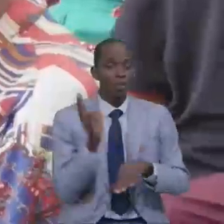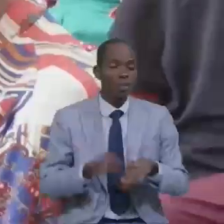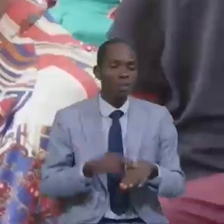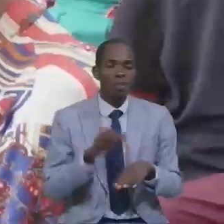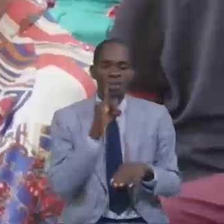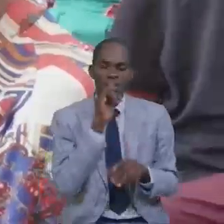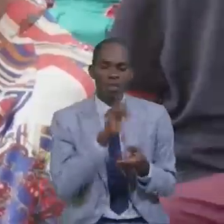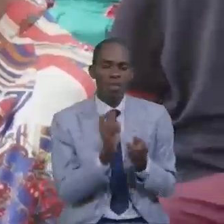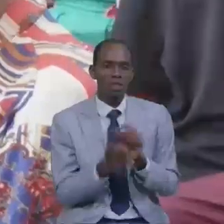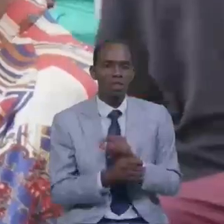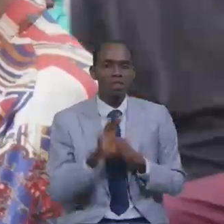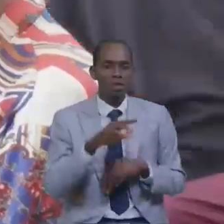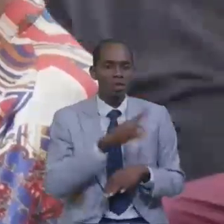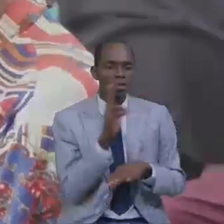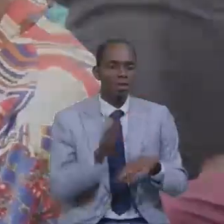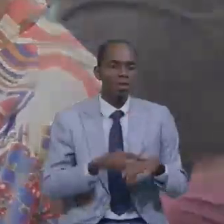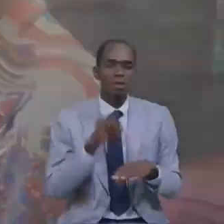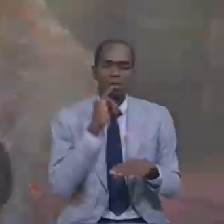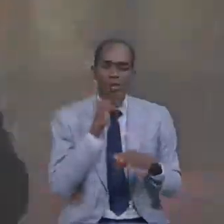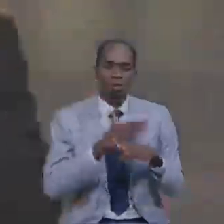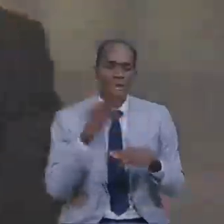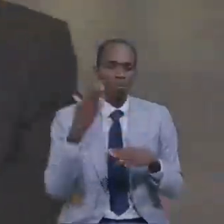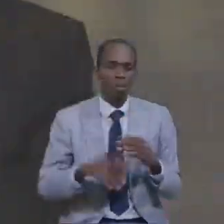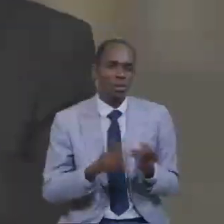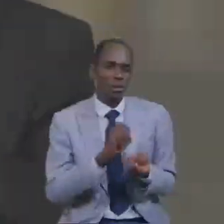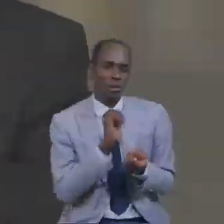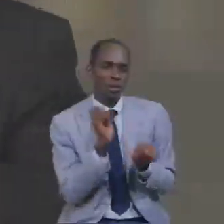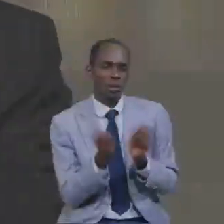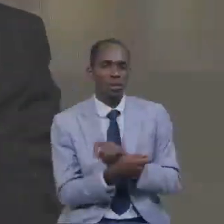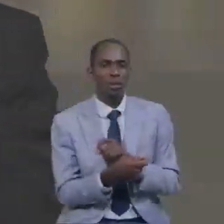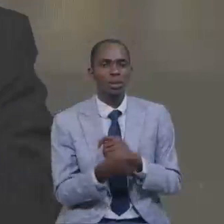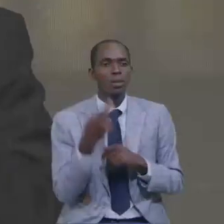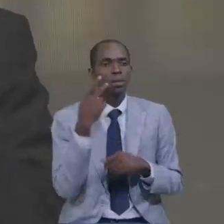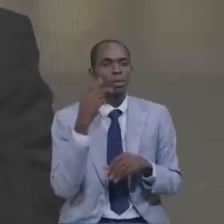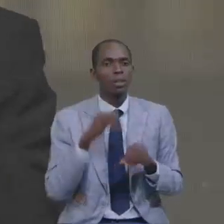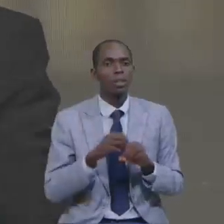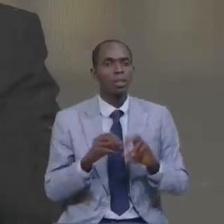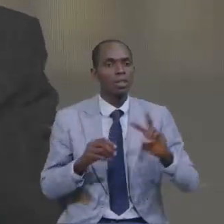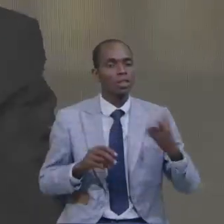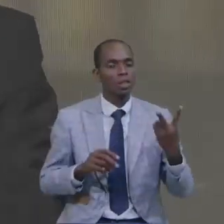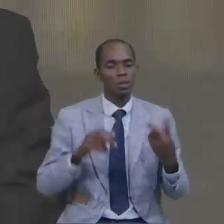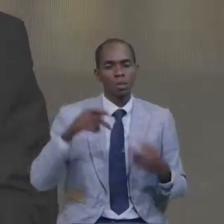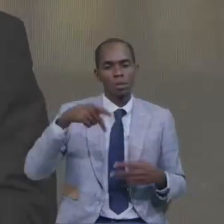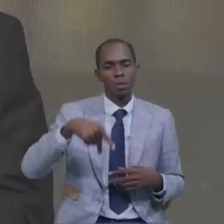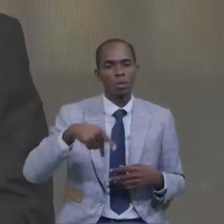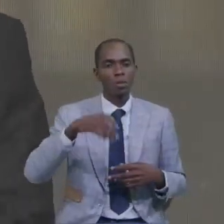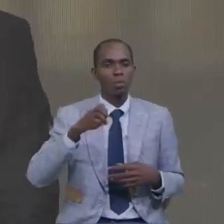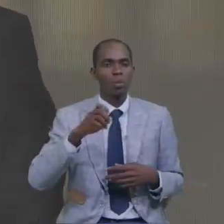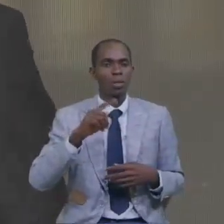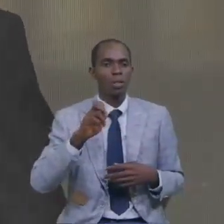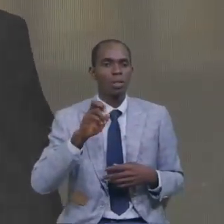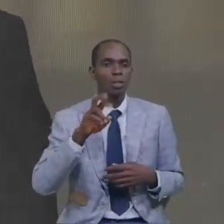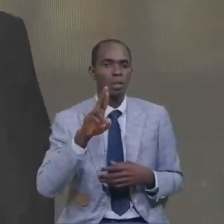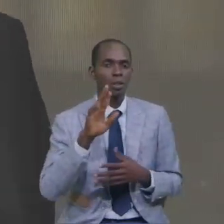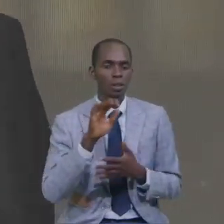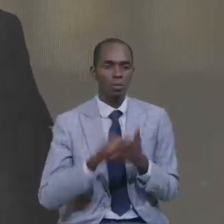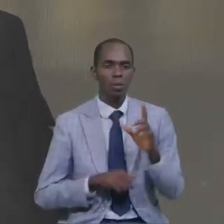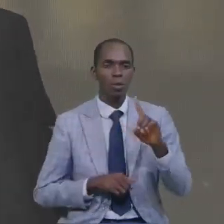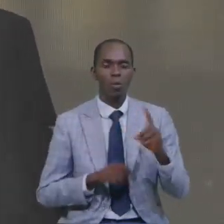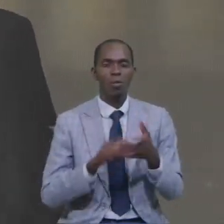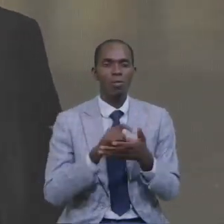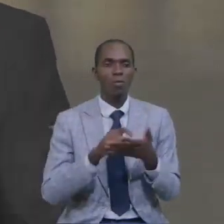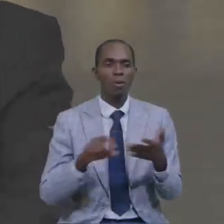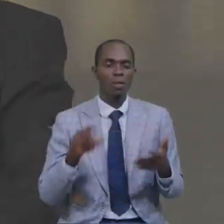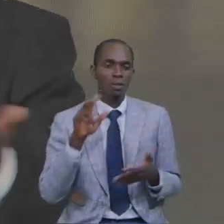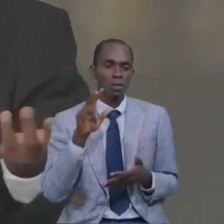chapter 1, verse 3. According as his divine power has given